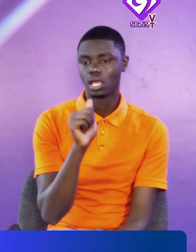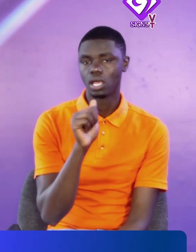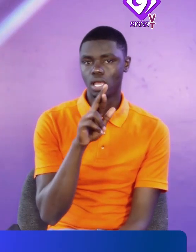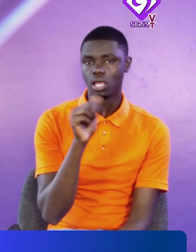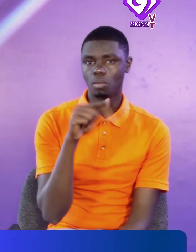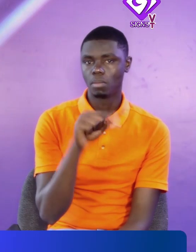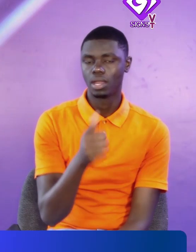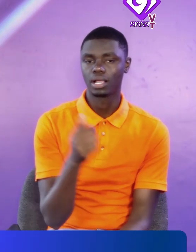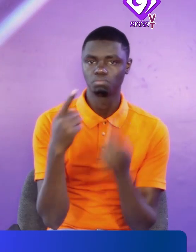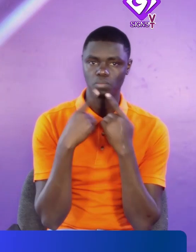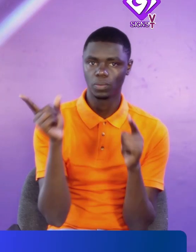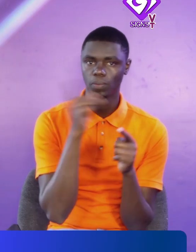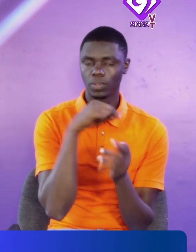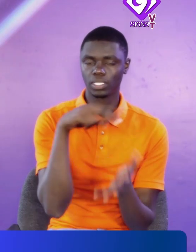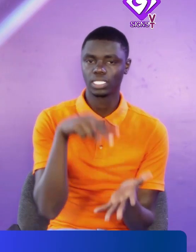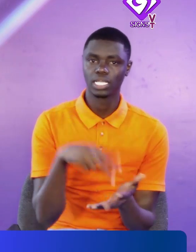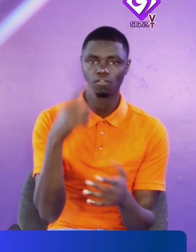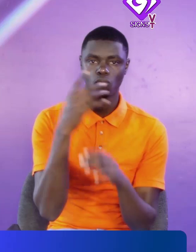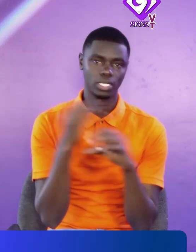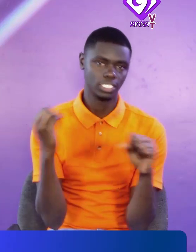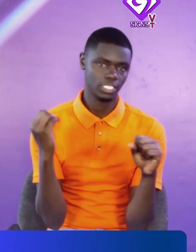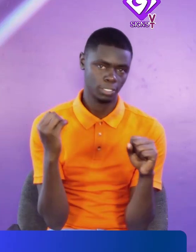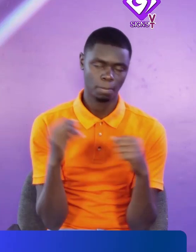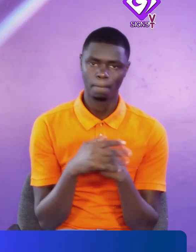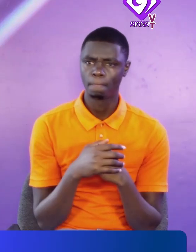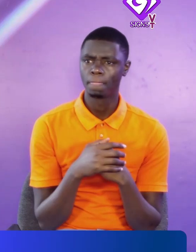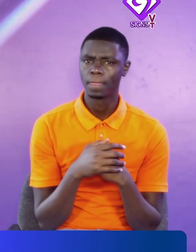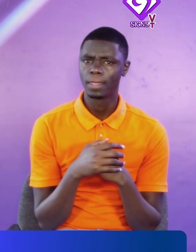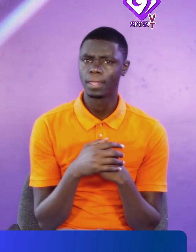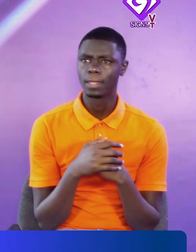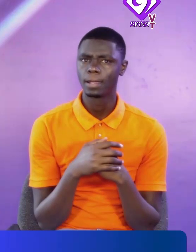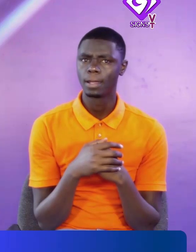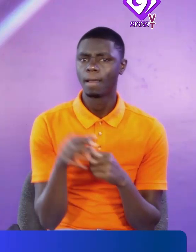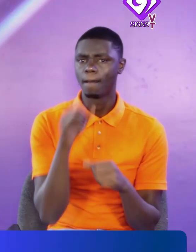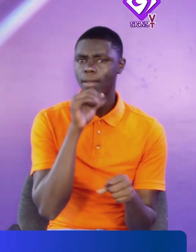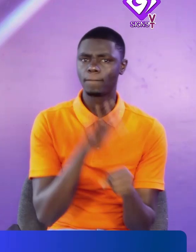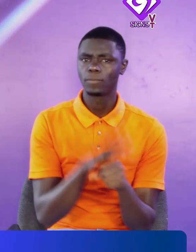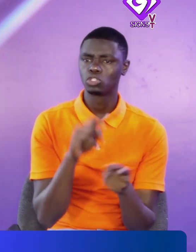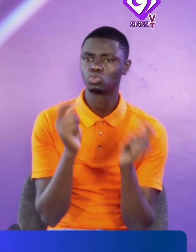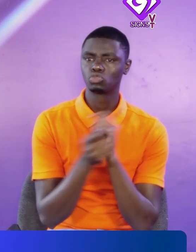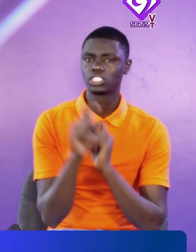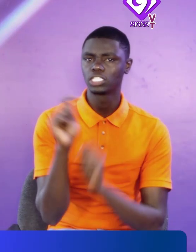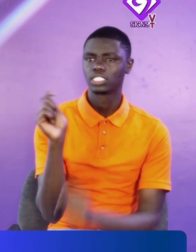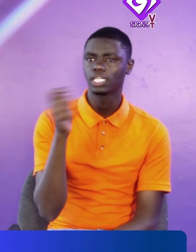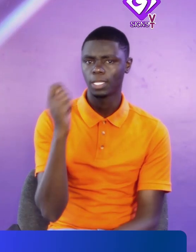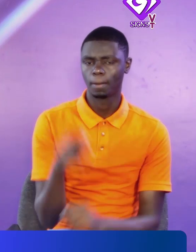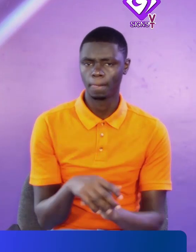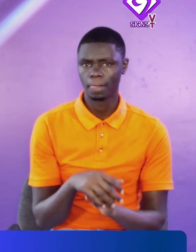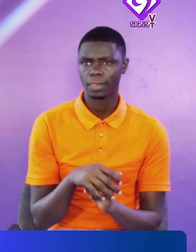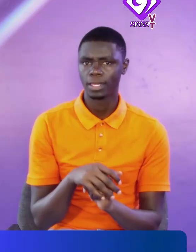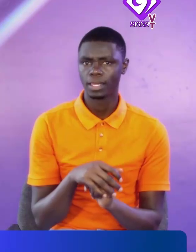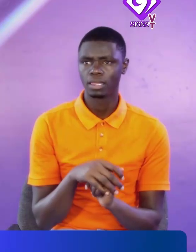he has declared his run for presidency seat. And it reads, "This is my promise to change Kenya." That is as far